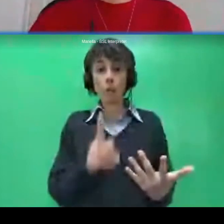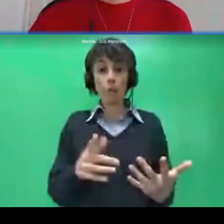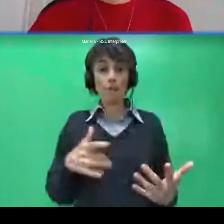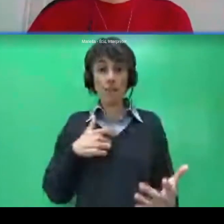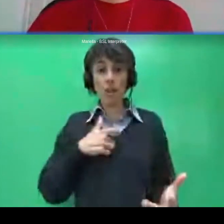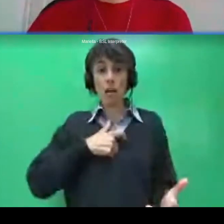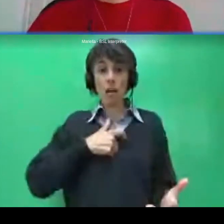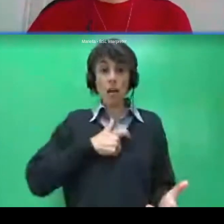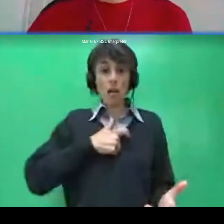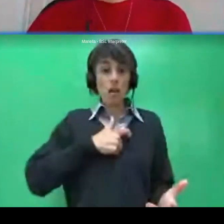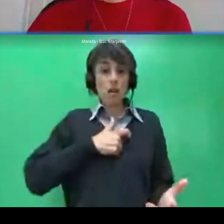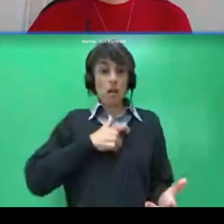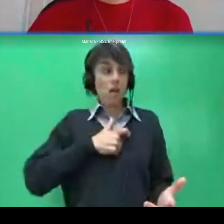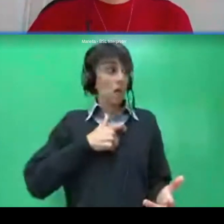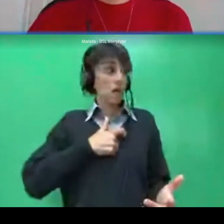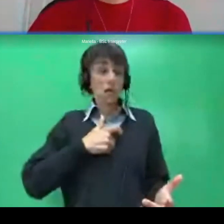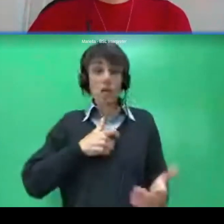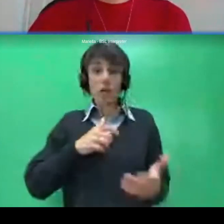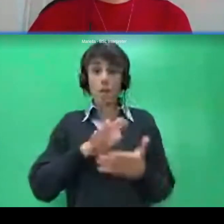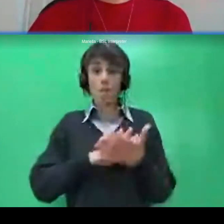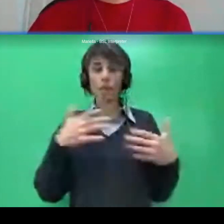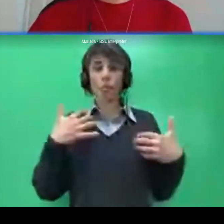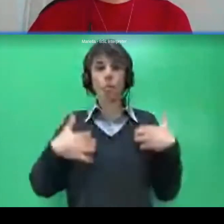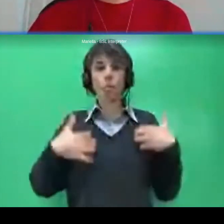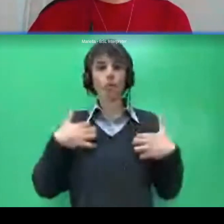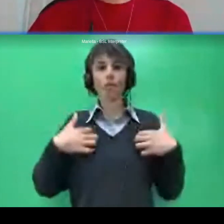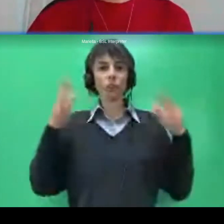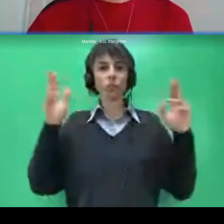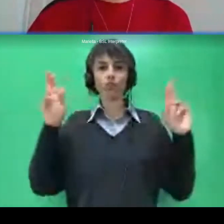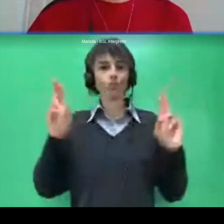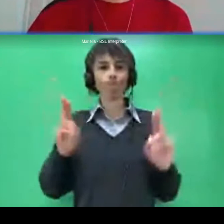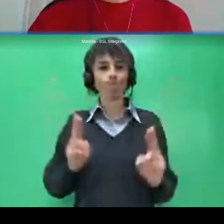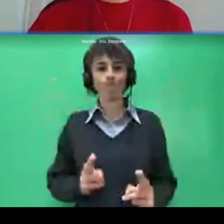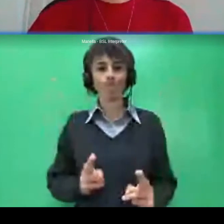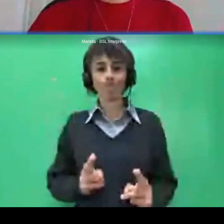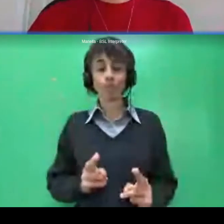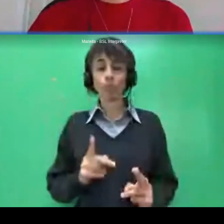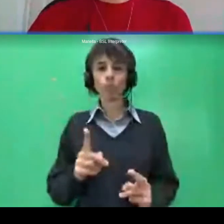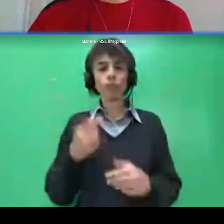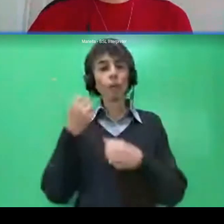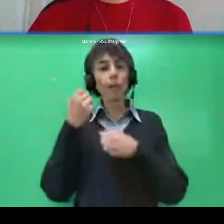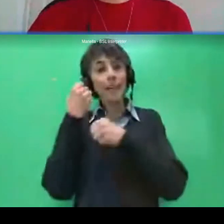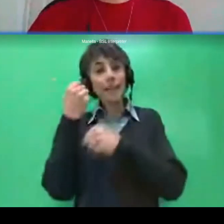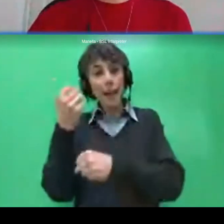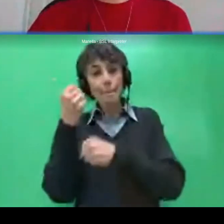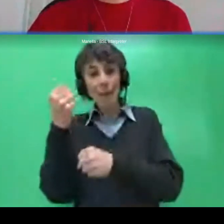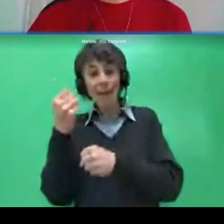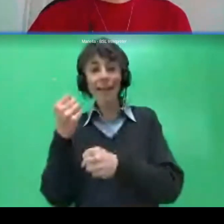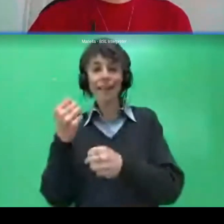motivation. But the campaign continues to play a role in acknowledging those mental health